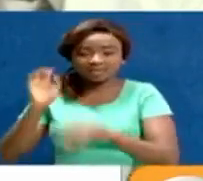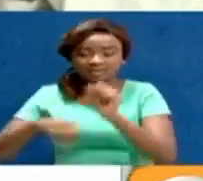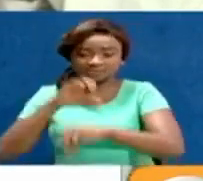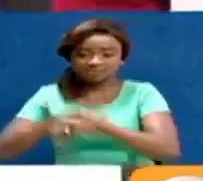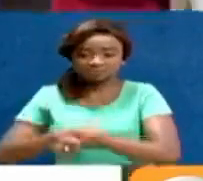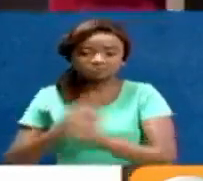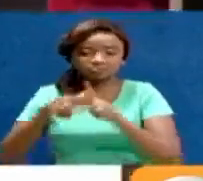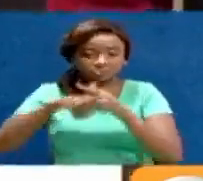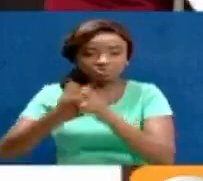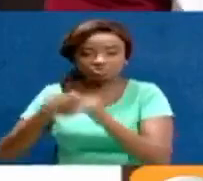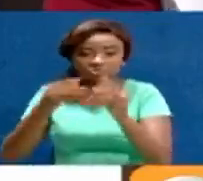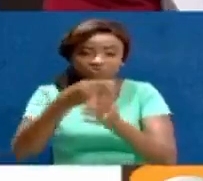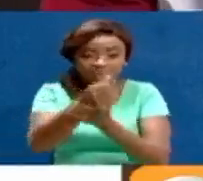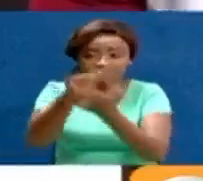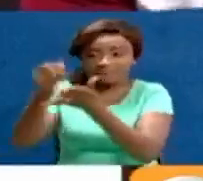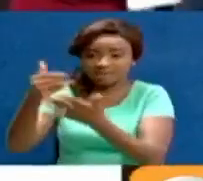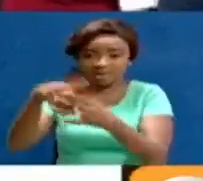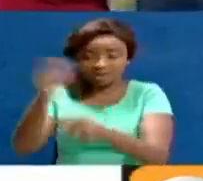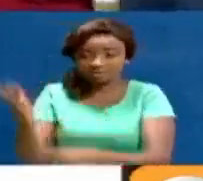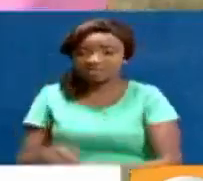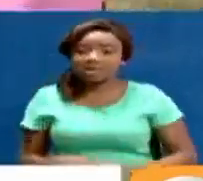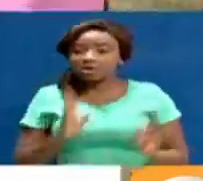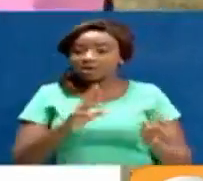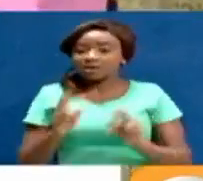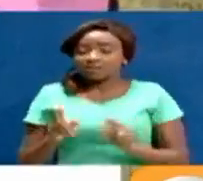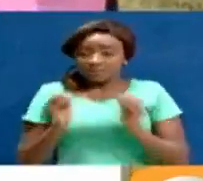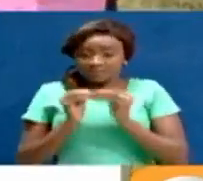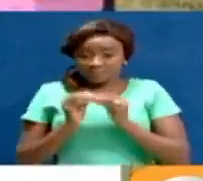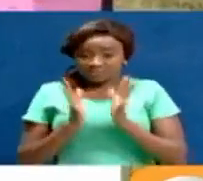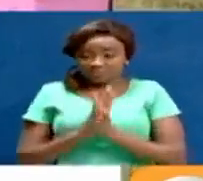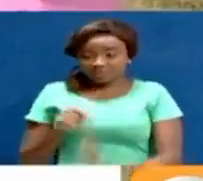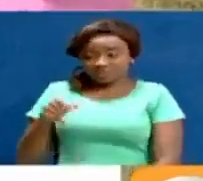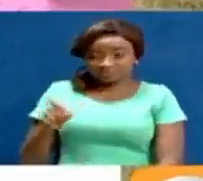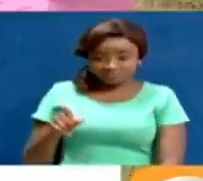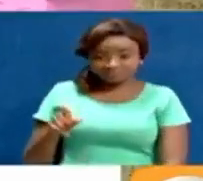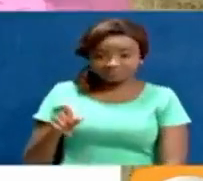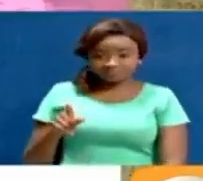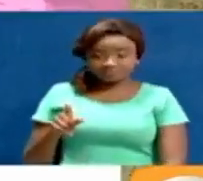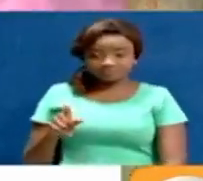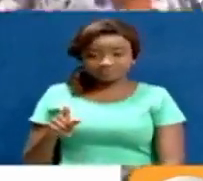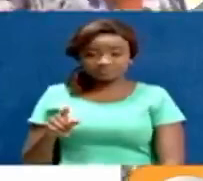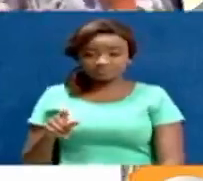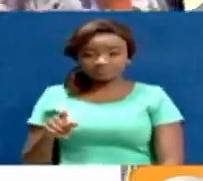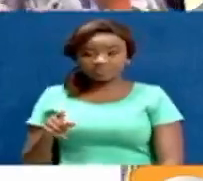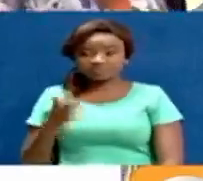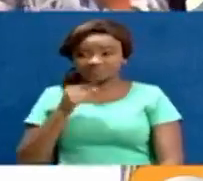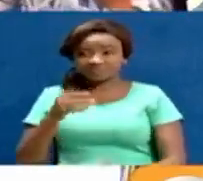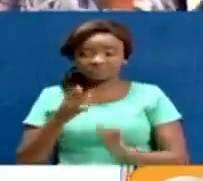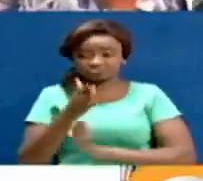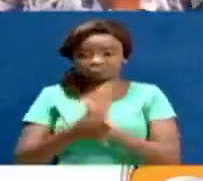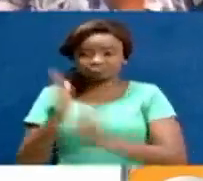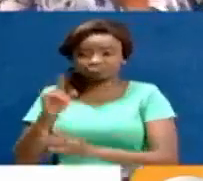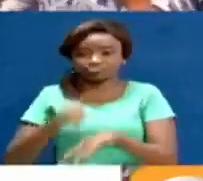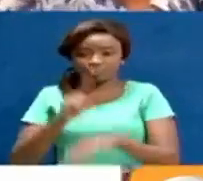them ourselves. A meeting scheduled Tuesday with the unions and the Ministry of Labor to broker a deal aborted and was rescheduled for